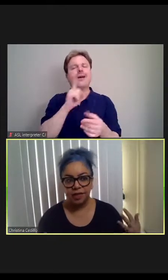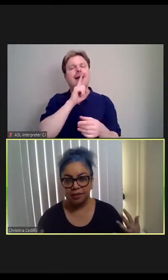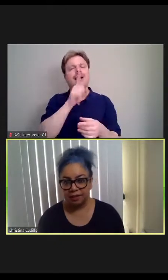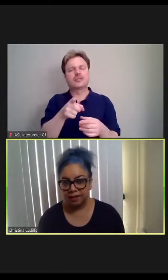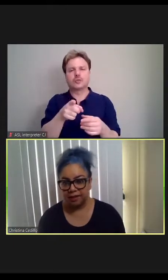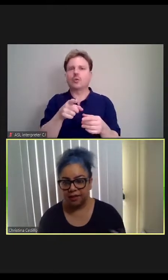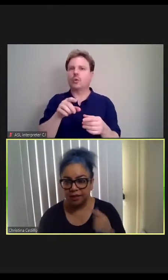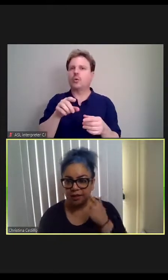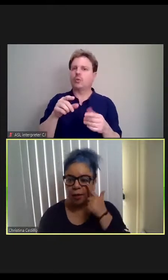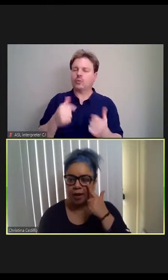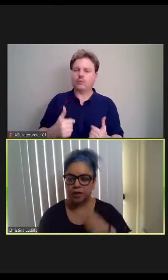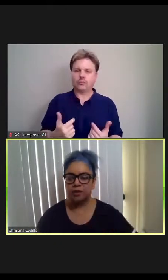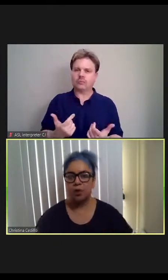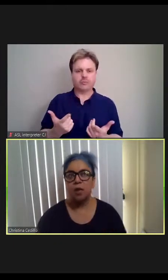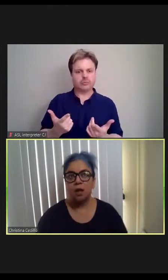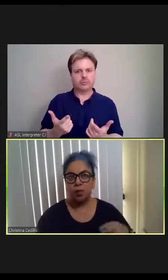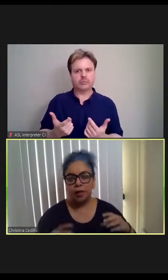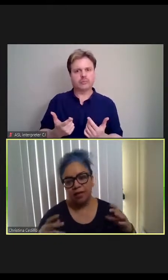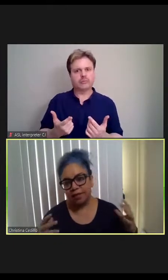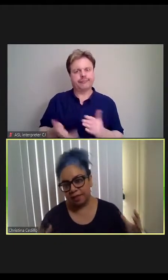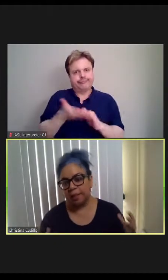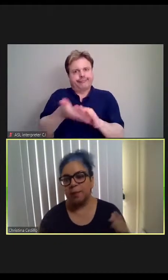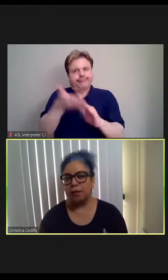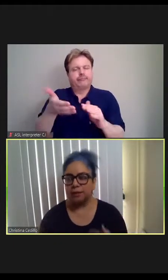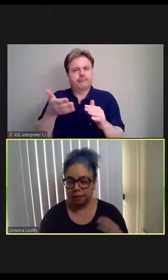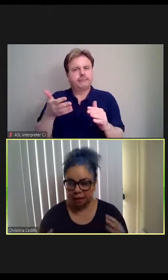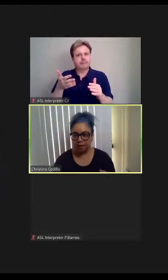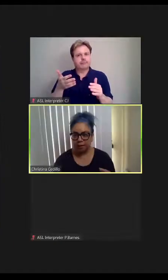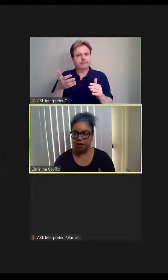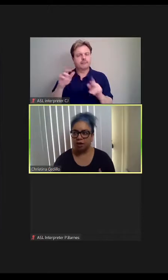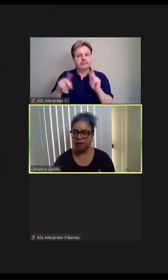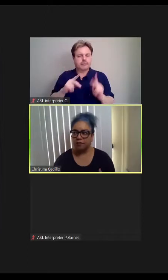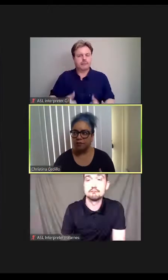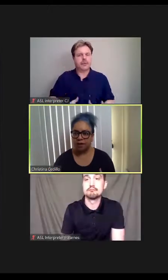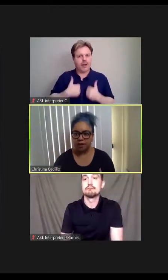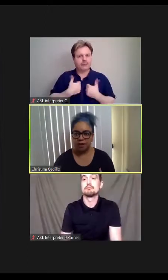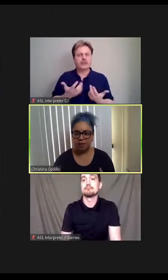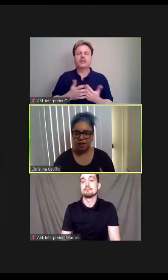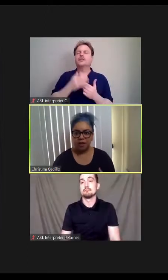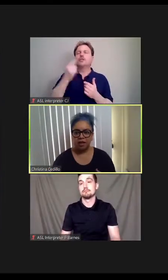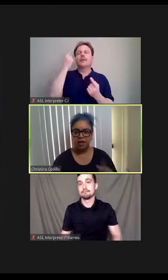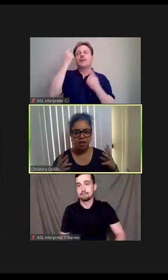lived existence, right? So we can think about the time of